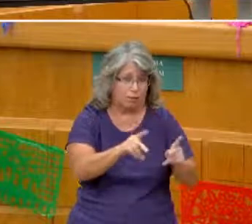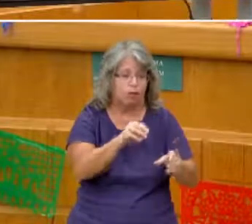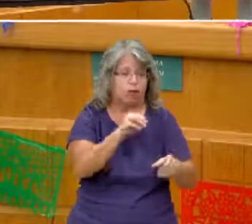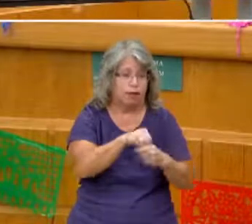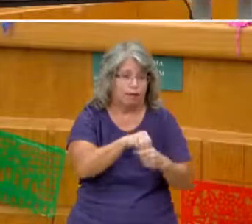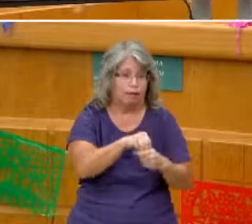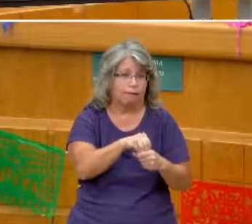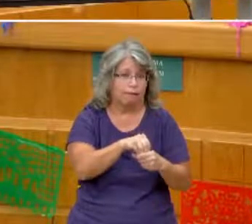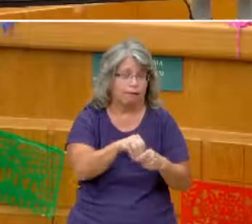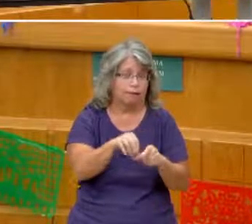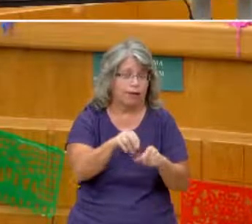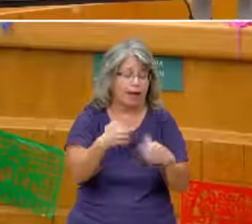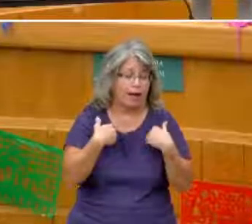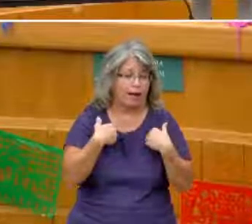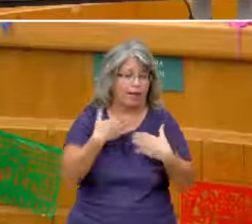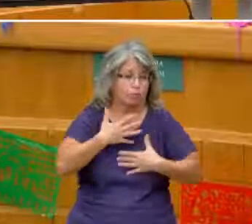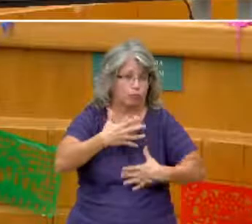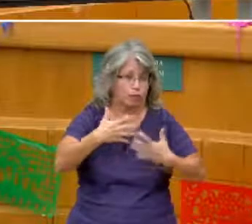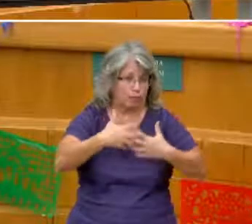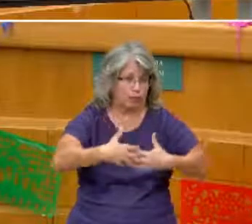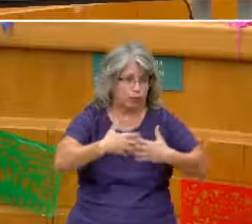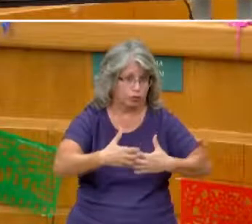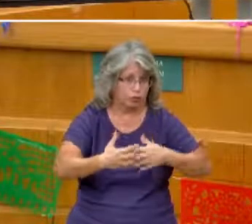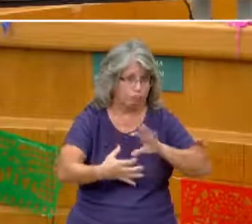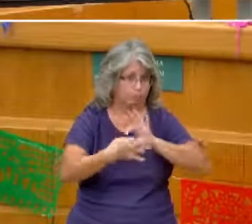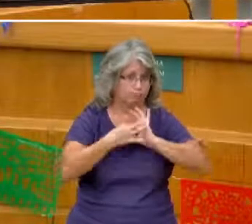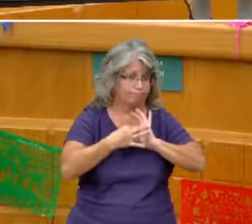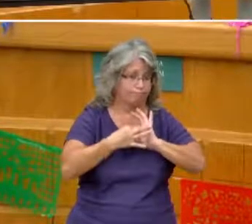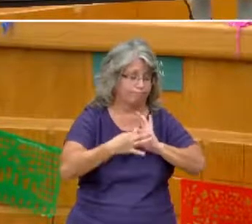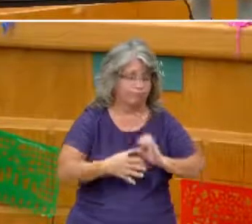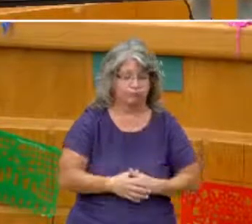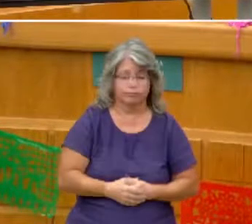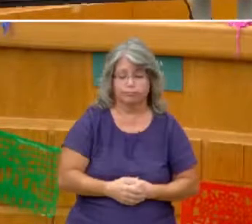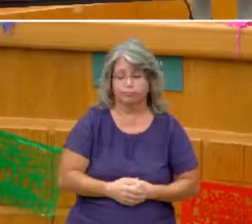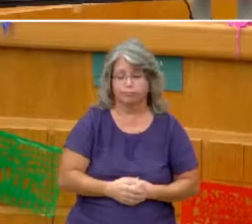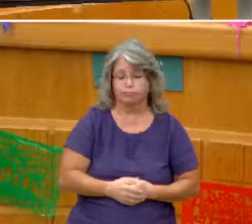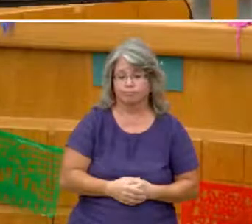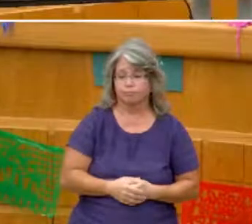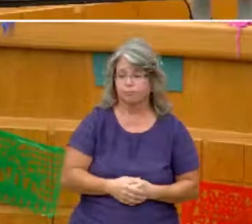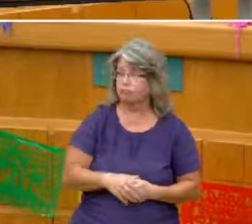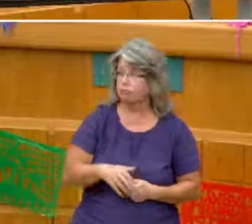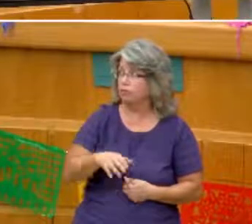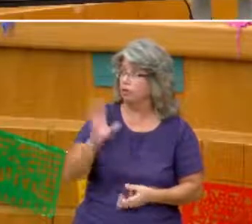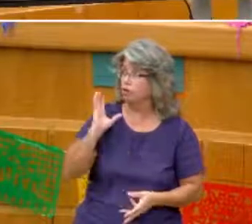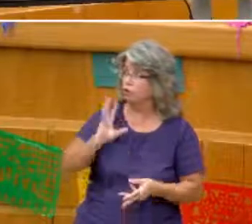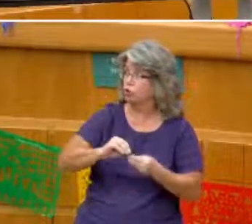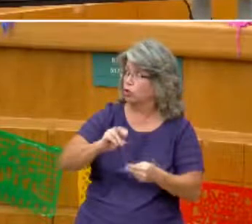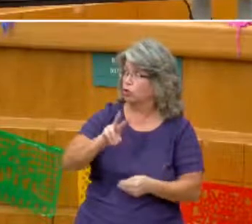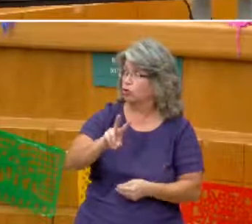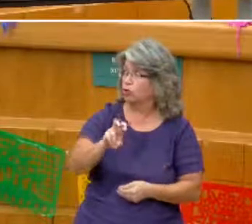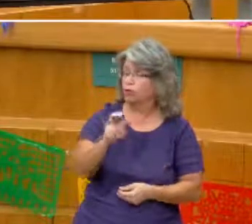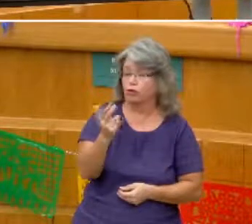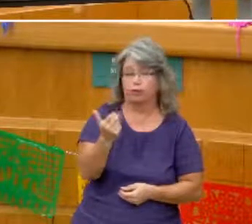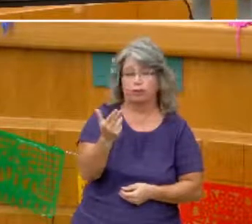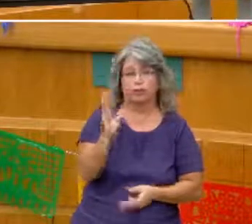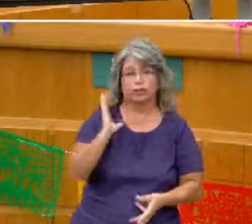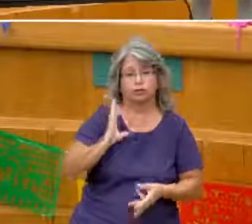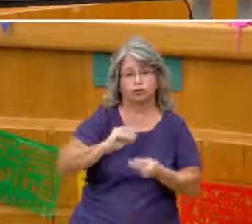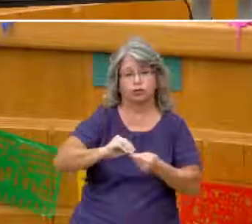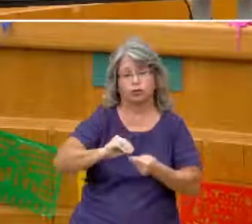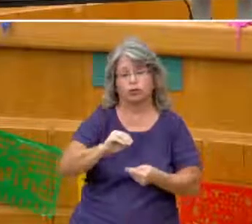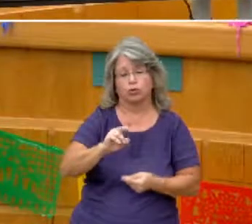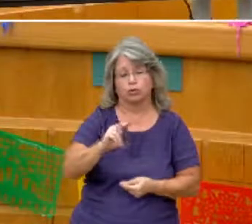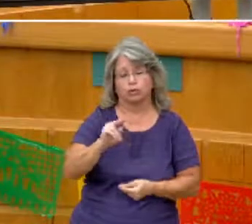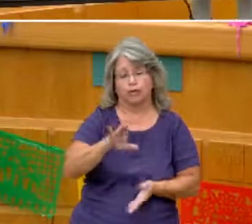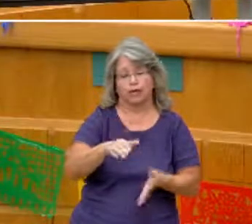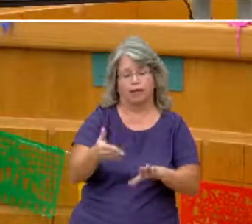The total deaths, as I mentioned on the pie graph, is 1,213 total deaths, and that is just for Nueces County, and these are